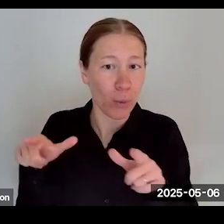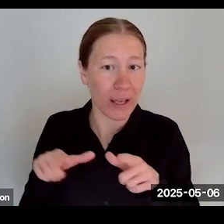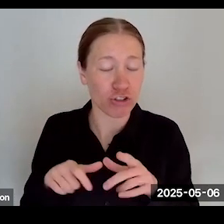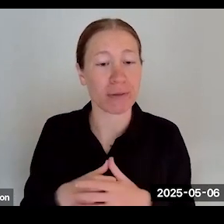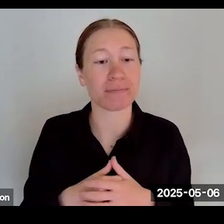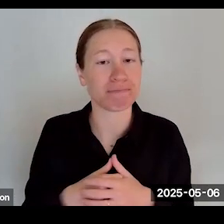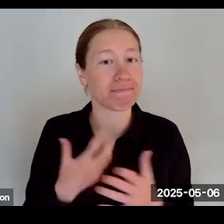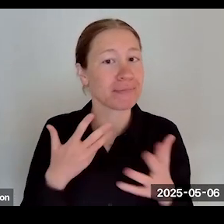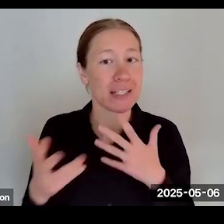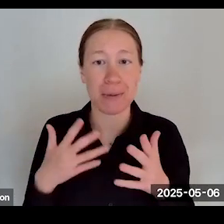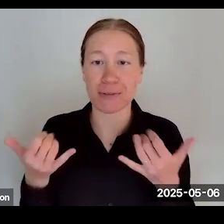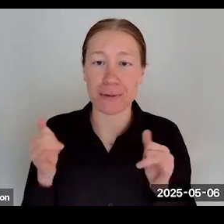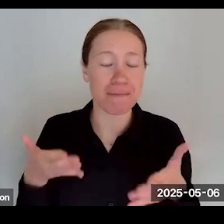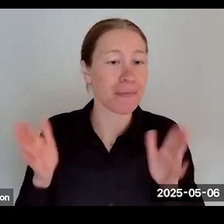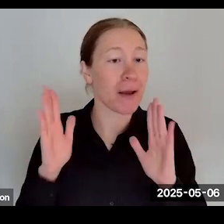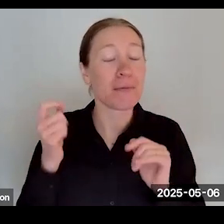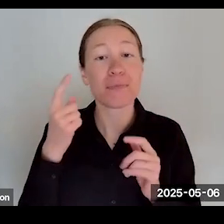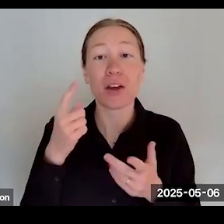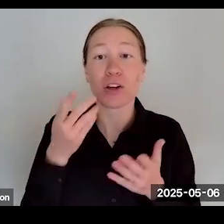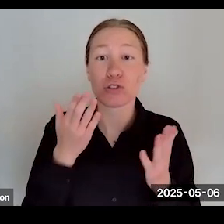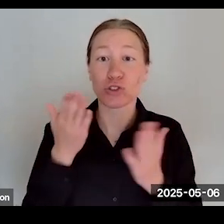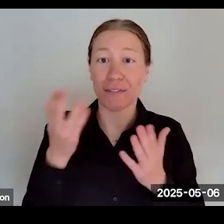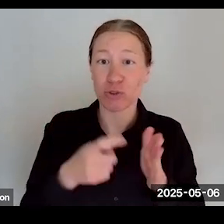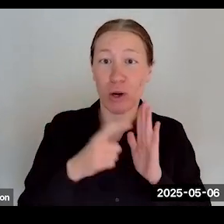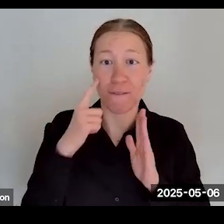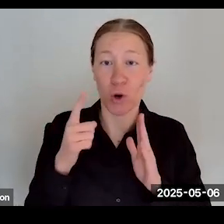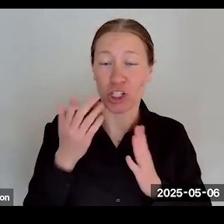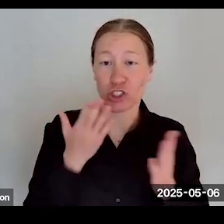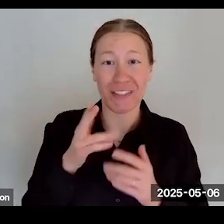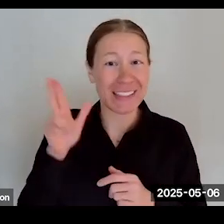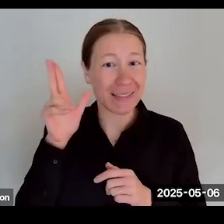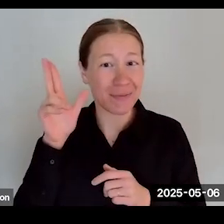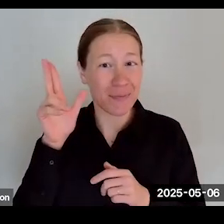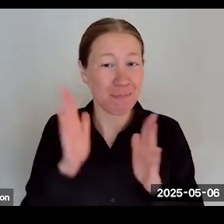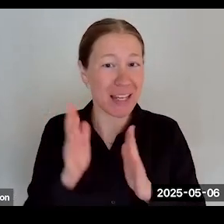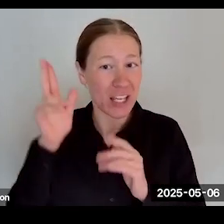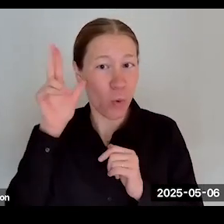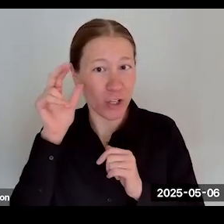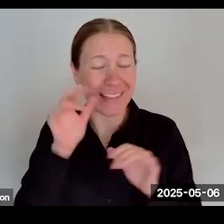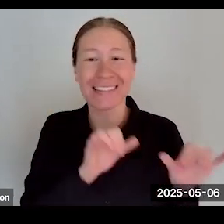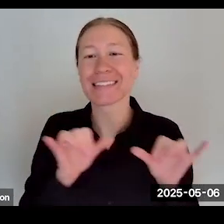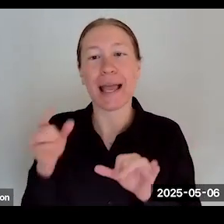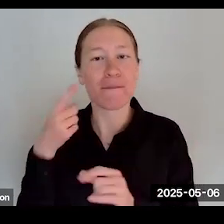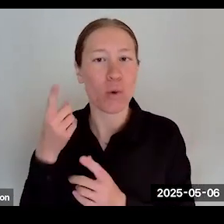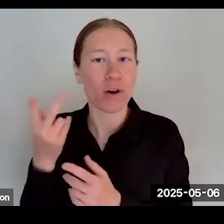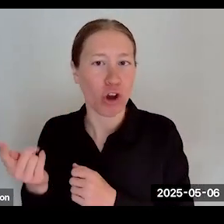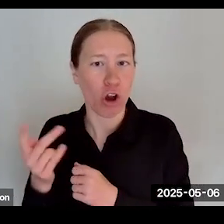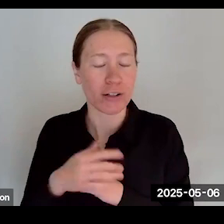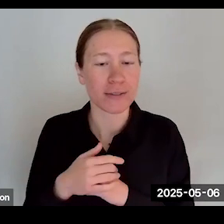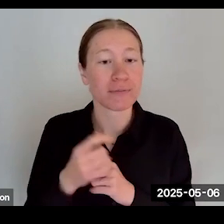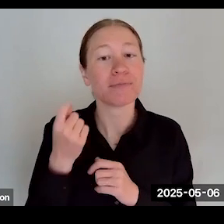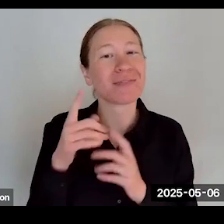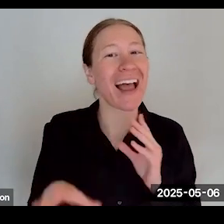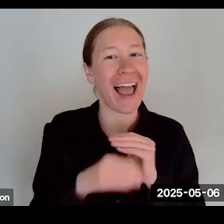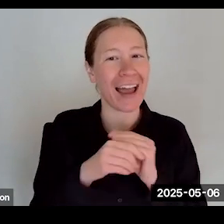Are there specific requirements for service mini horses? The requirements are the same for service dogs, though there is an